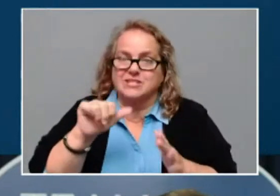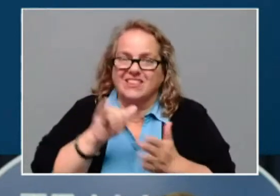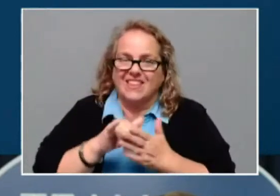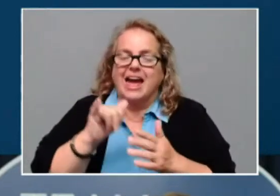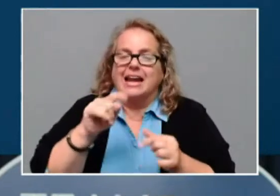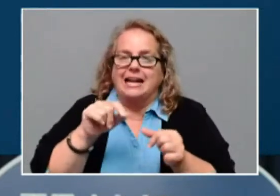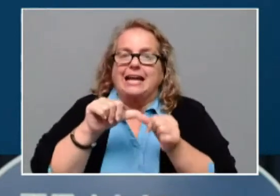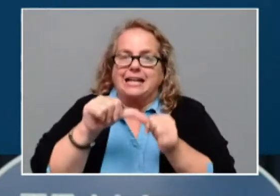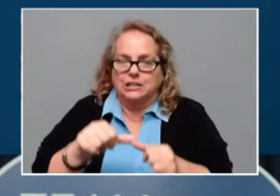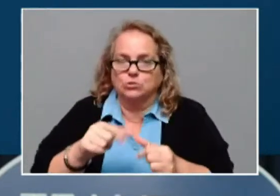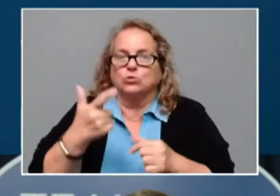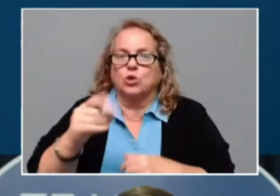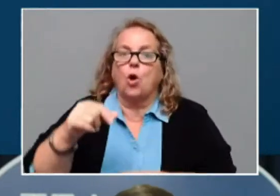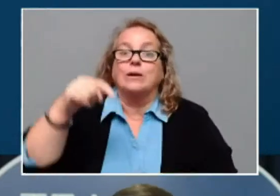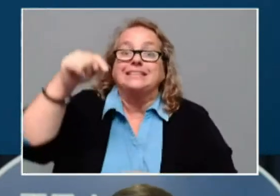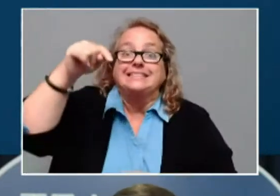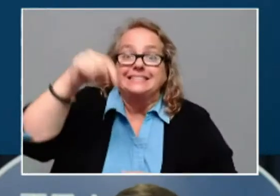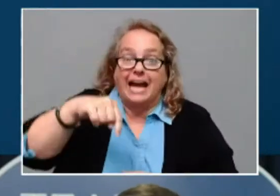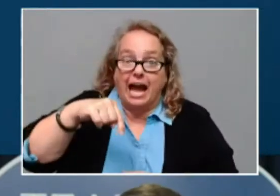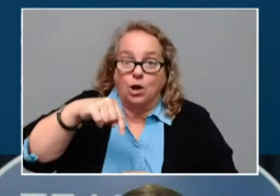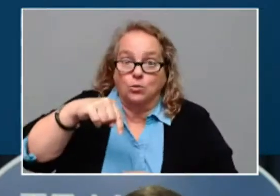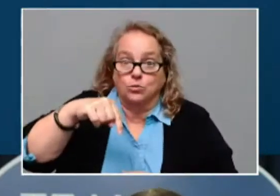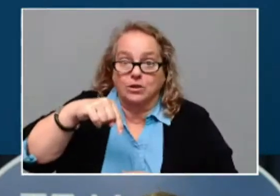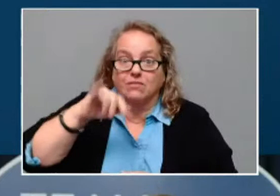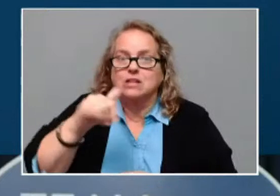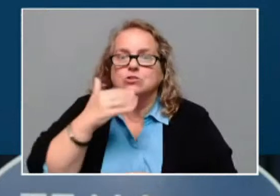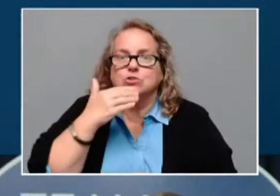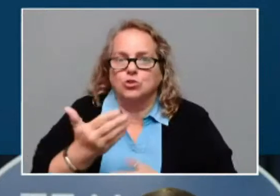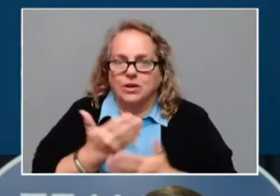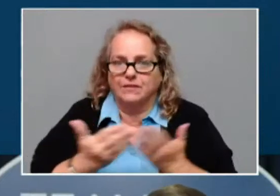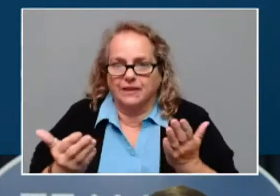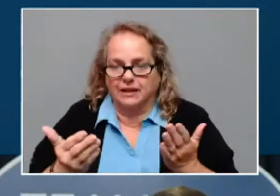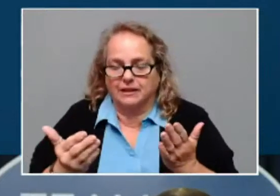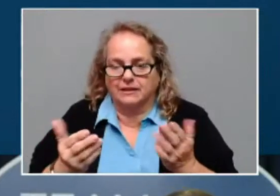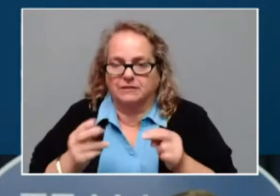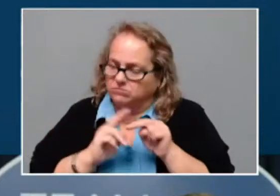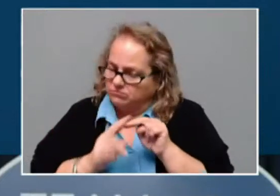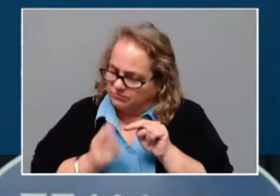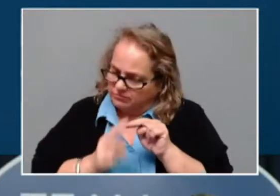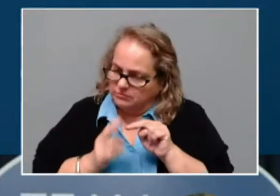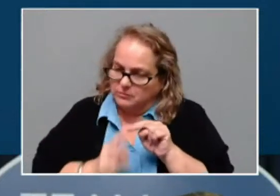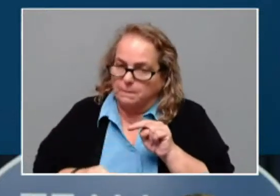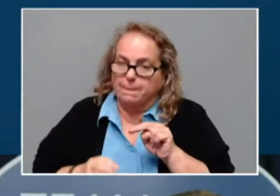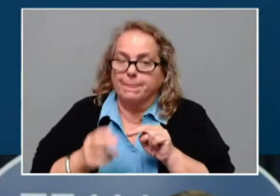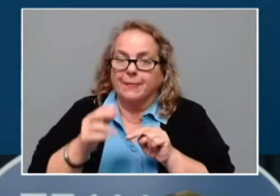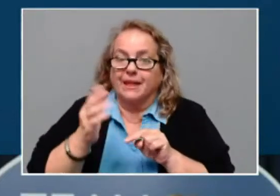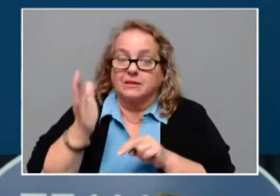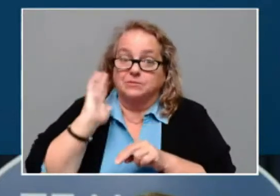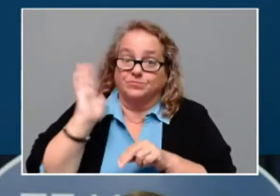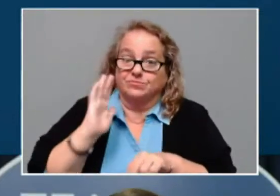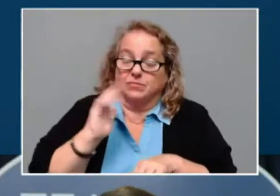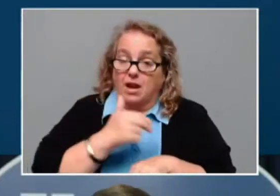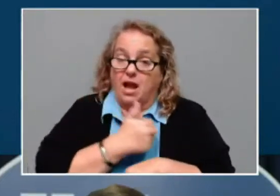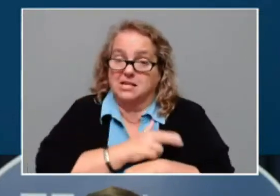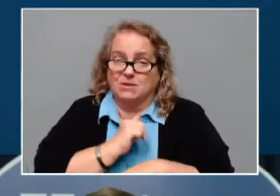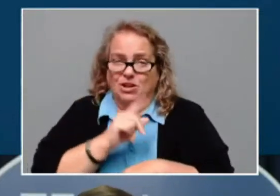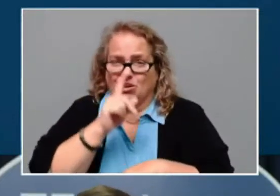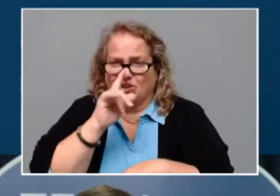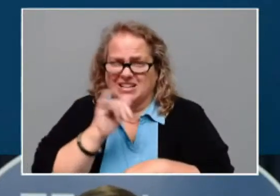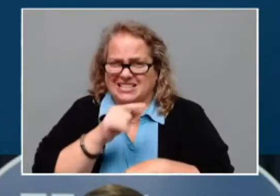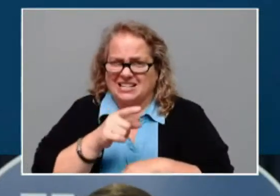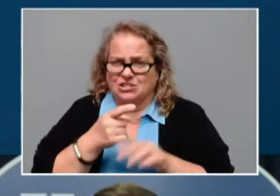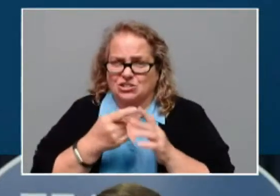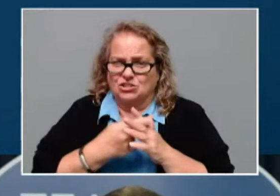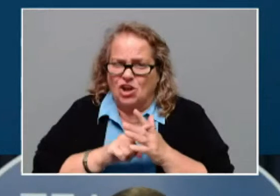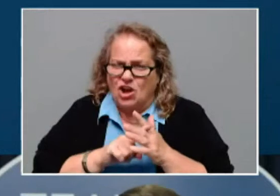down, and we want to see this. And we're seeing it across the board. Remember, there was a time when hospitalizations looked like they had started inching down, but the